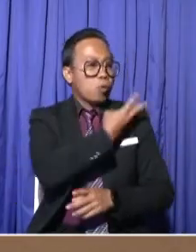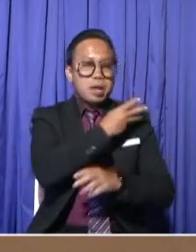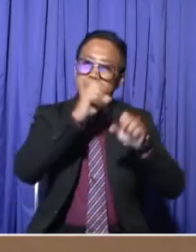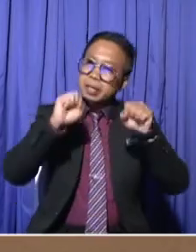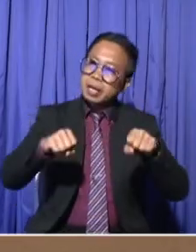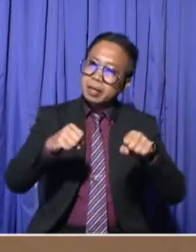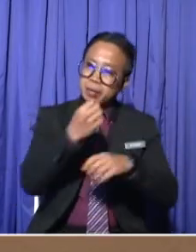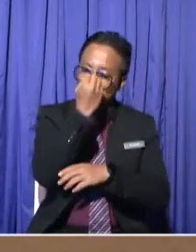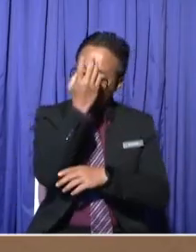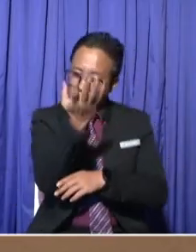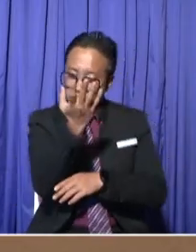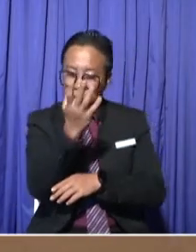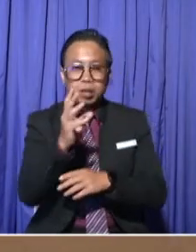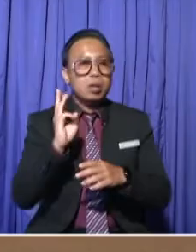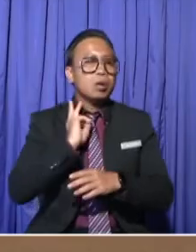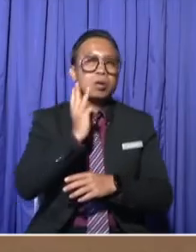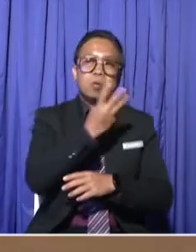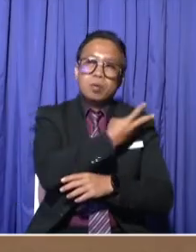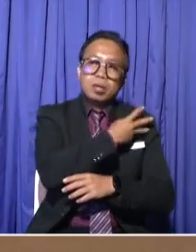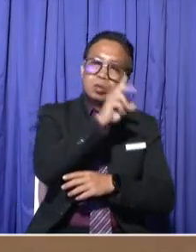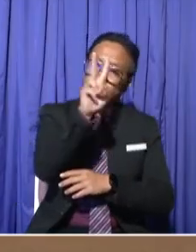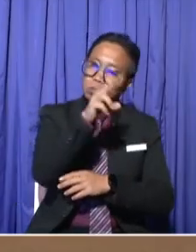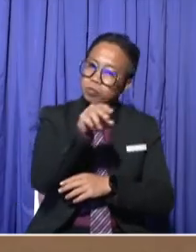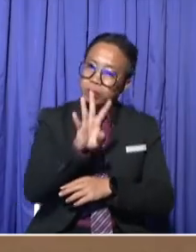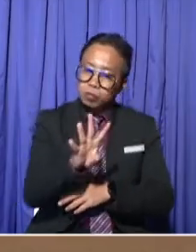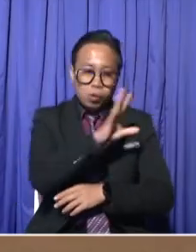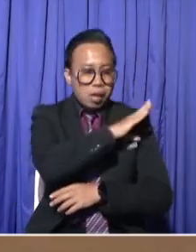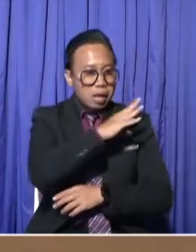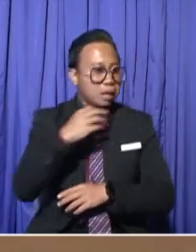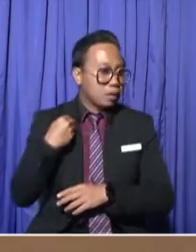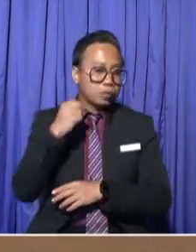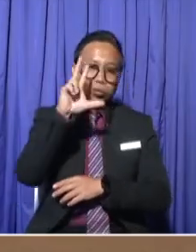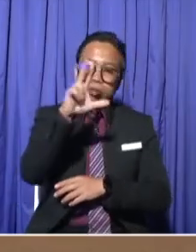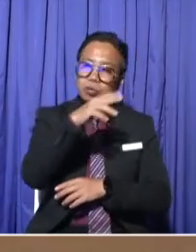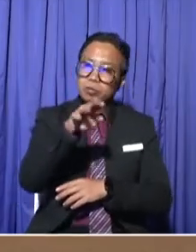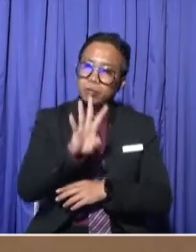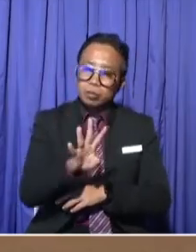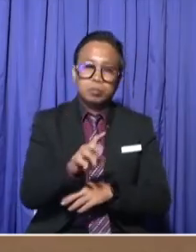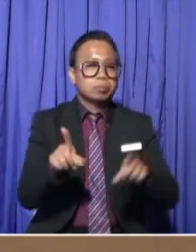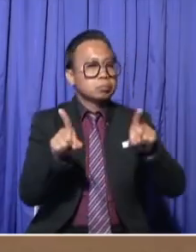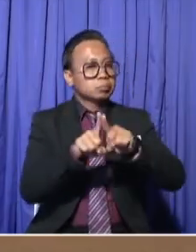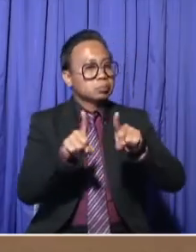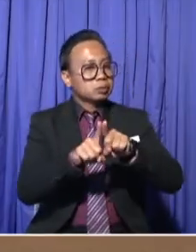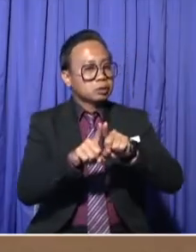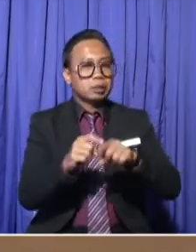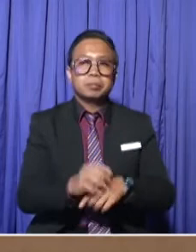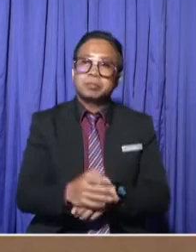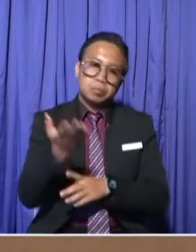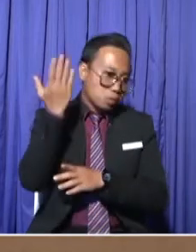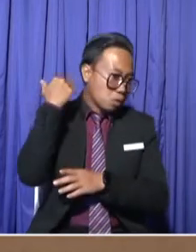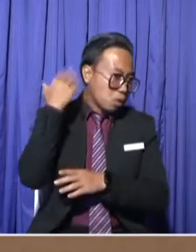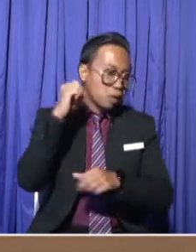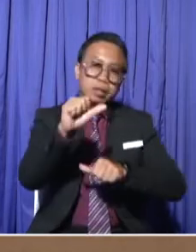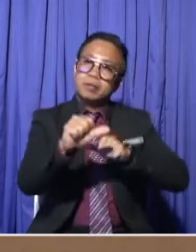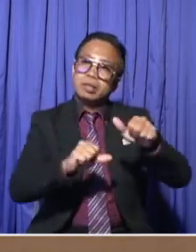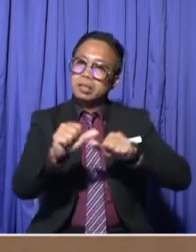prove that we have 2/4 and 3/4. It is the same as the previous